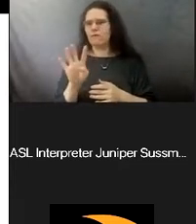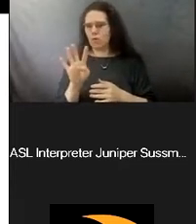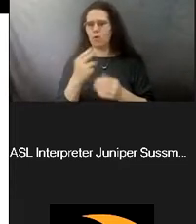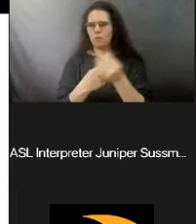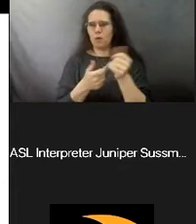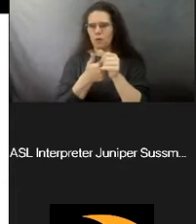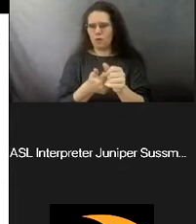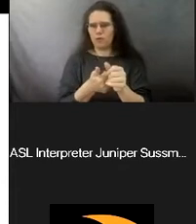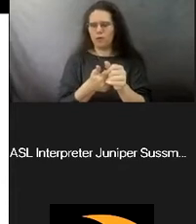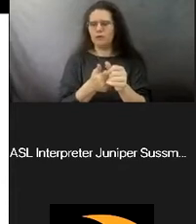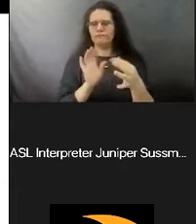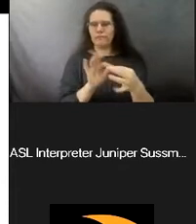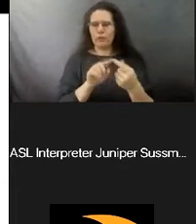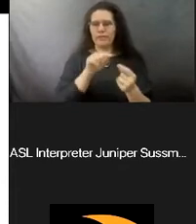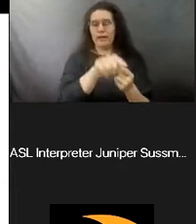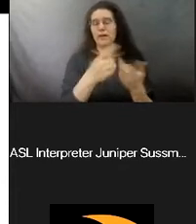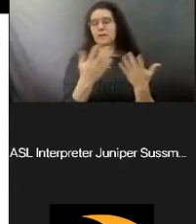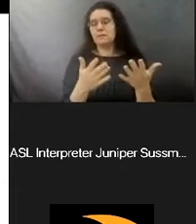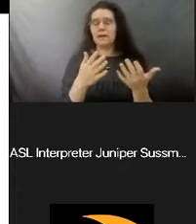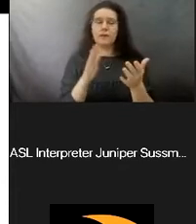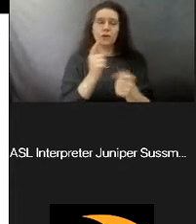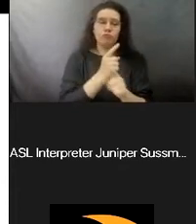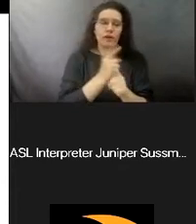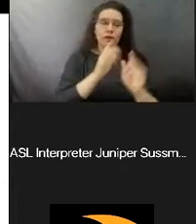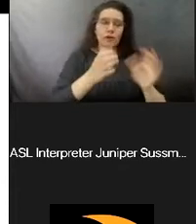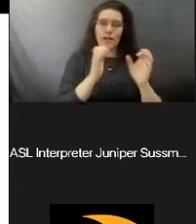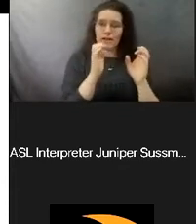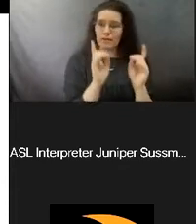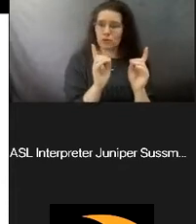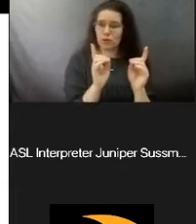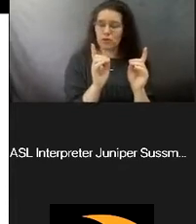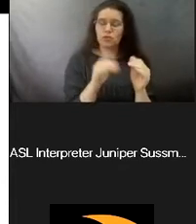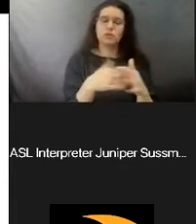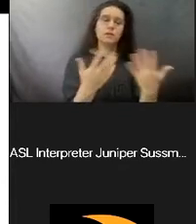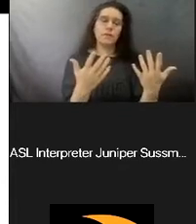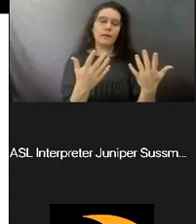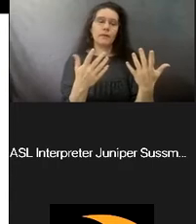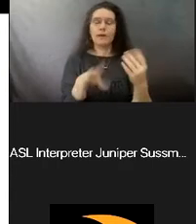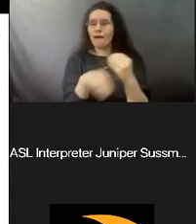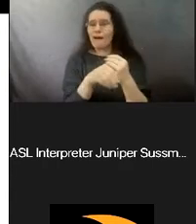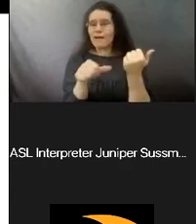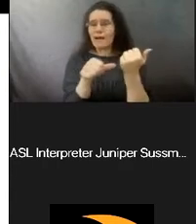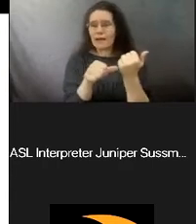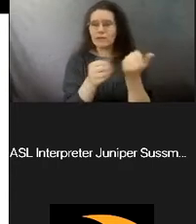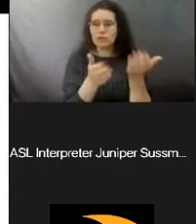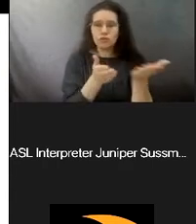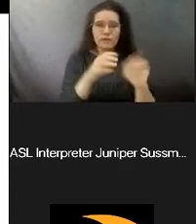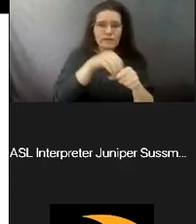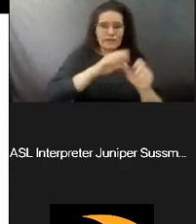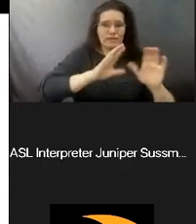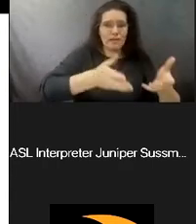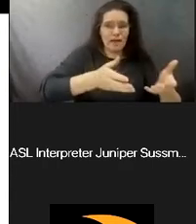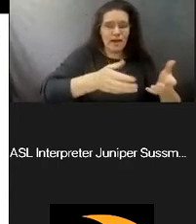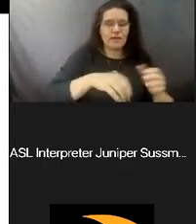class, education in a regular class with the use of related aids and services, or special education and